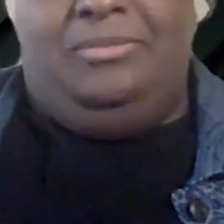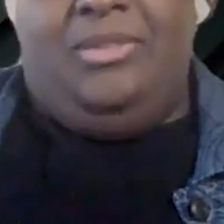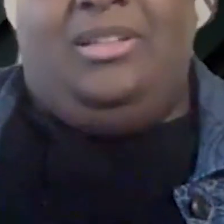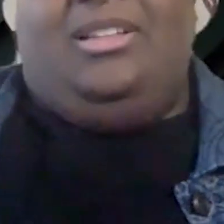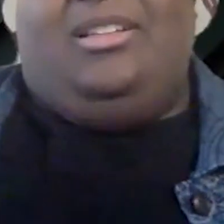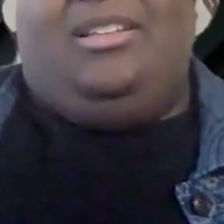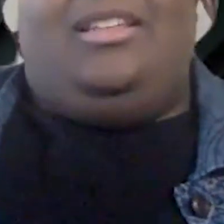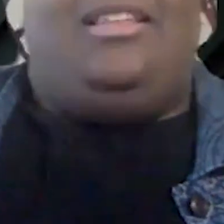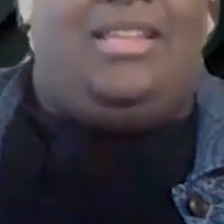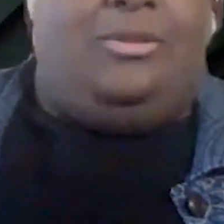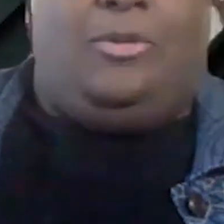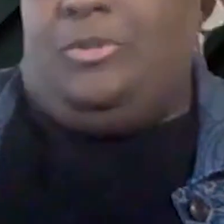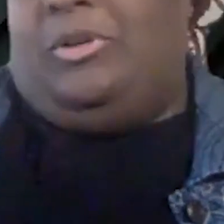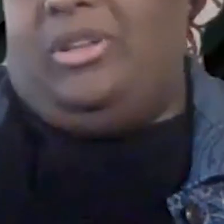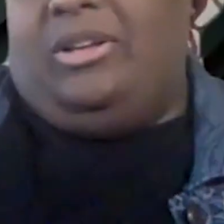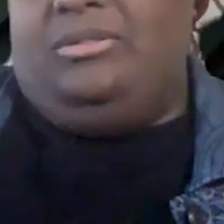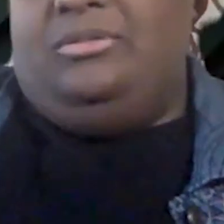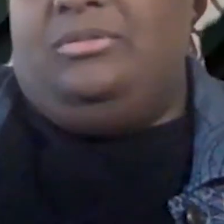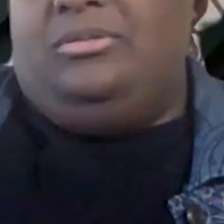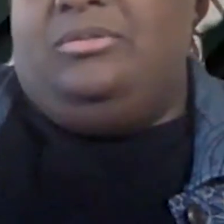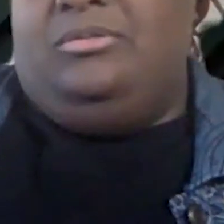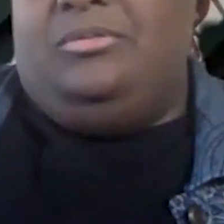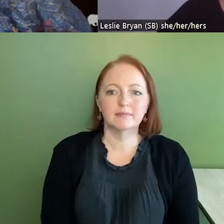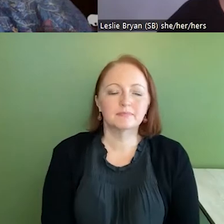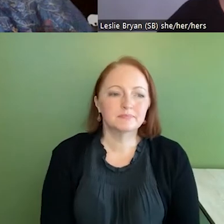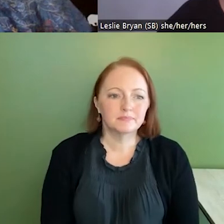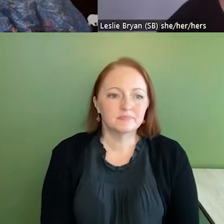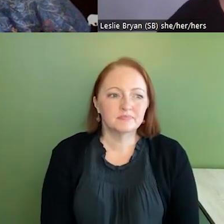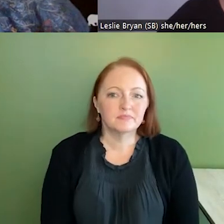time is the most important thing.